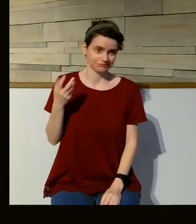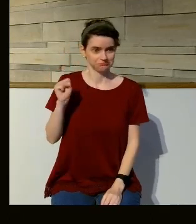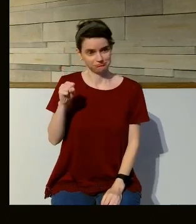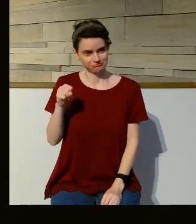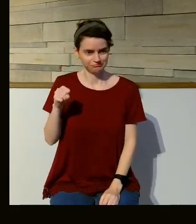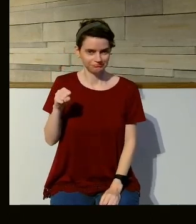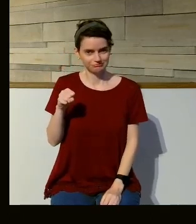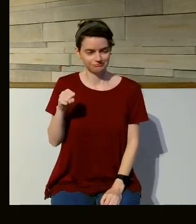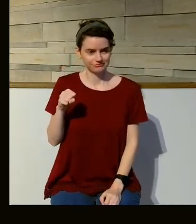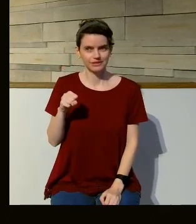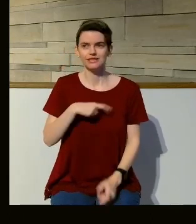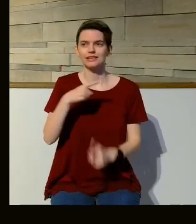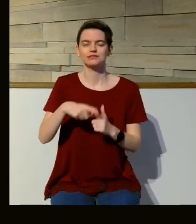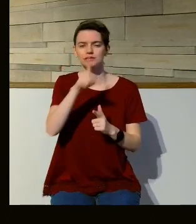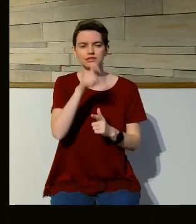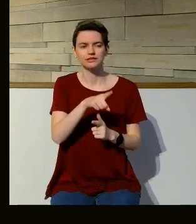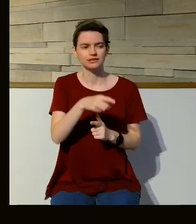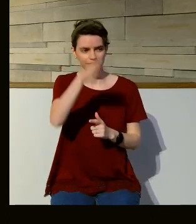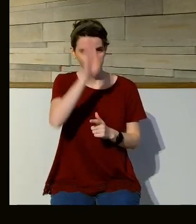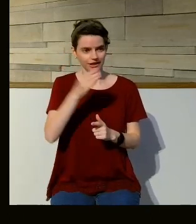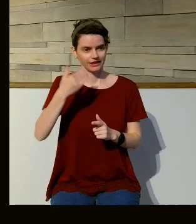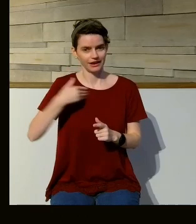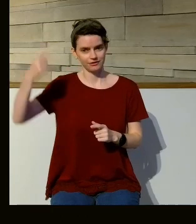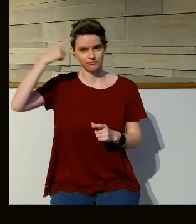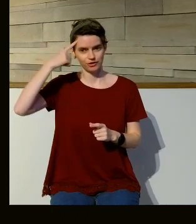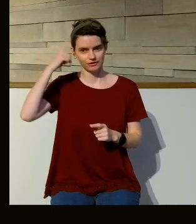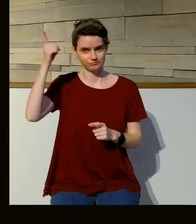Yes? Okay. Next question. Does God have a brain?